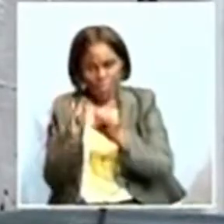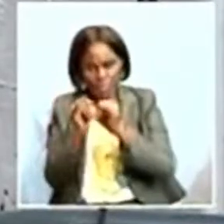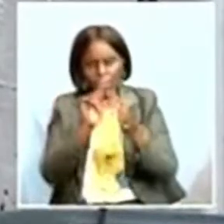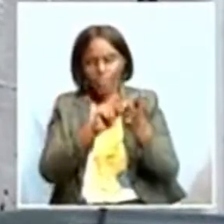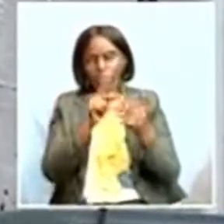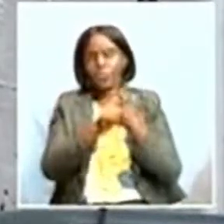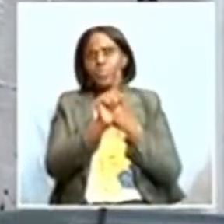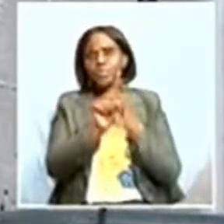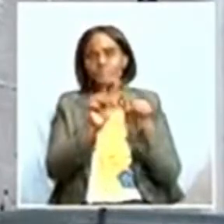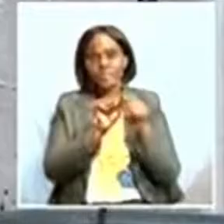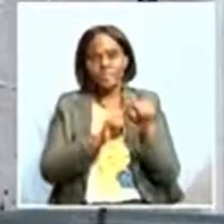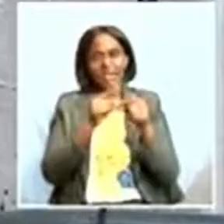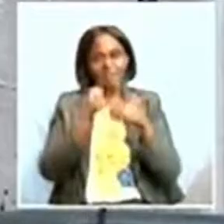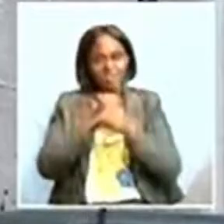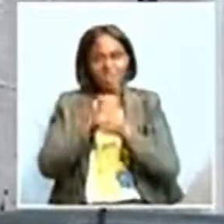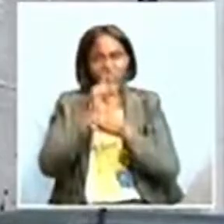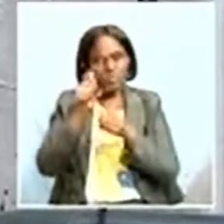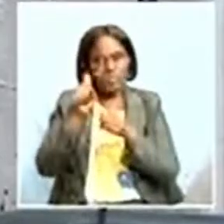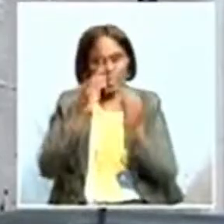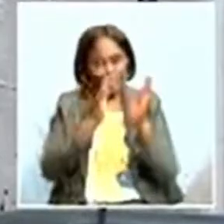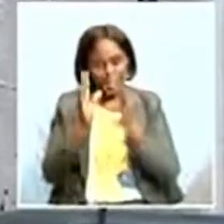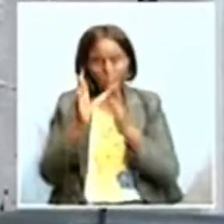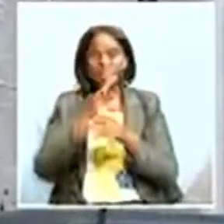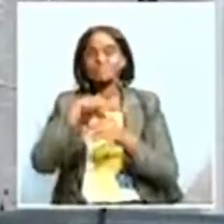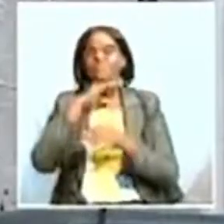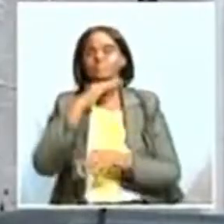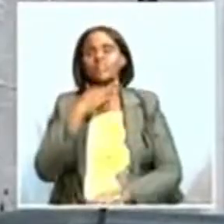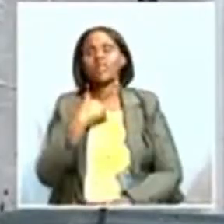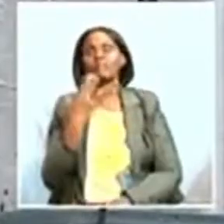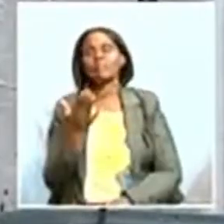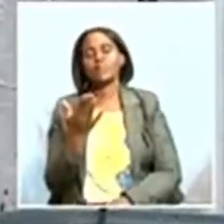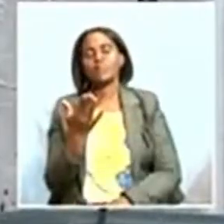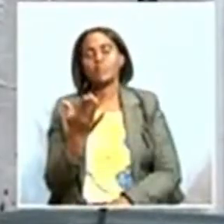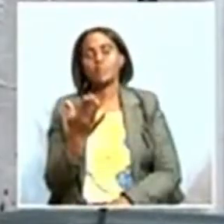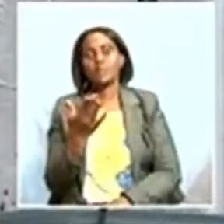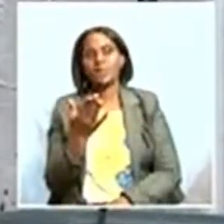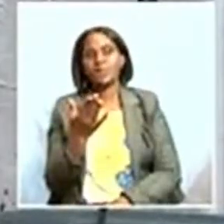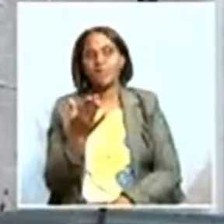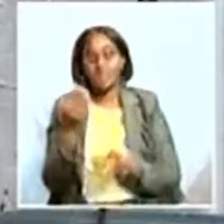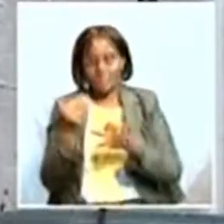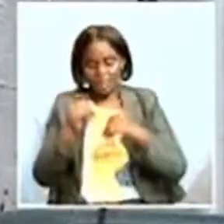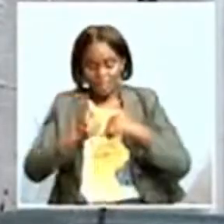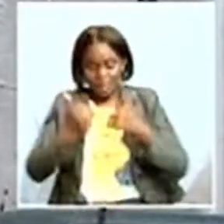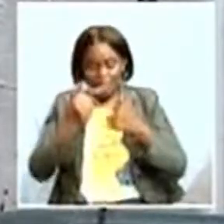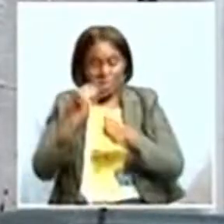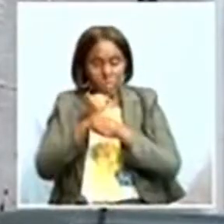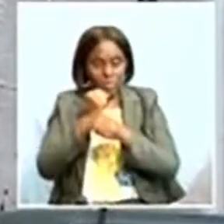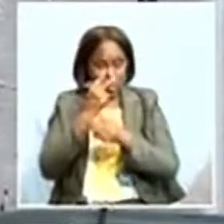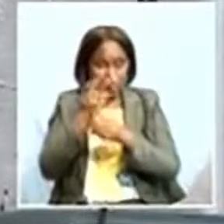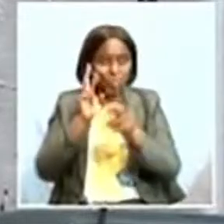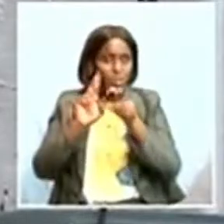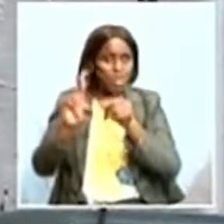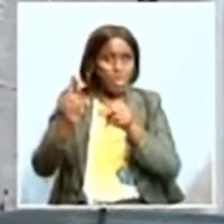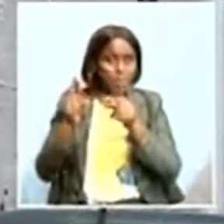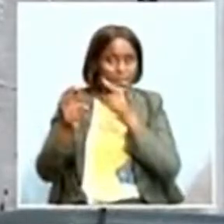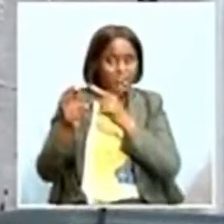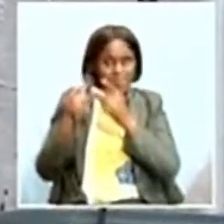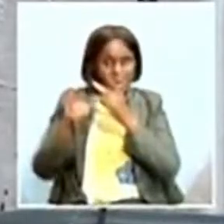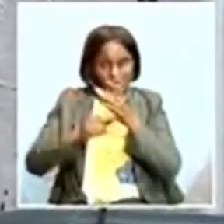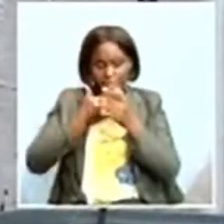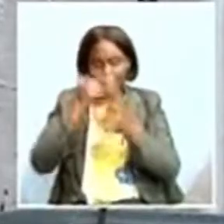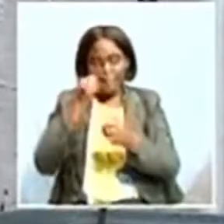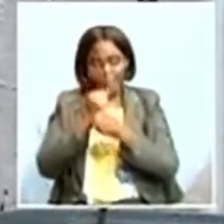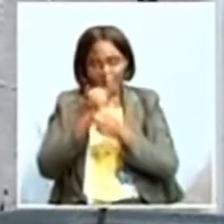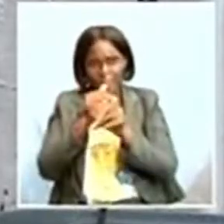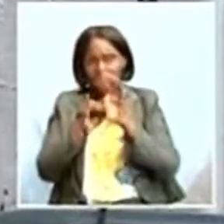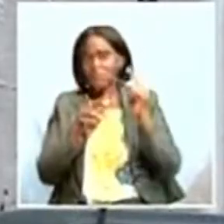program, and make sure that you prepare adequately? Because now we are working like in reverse. What we should have done